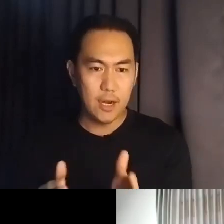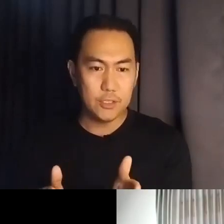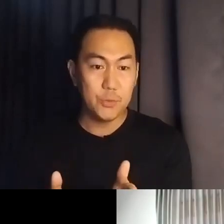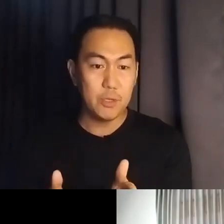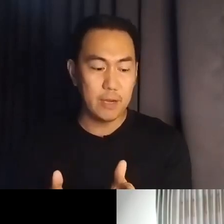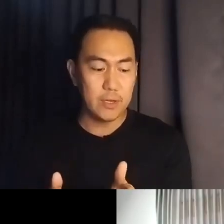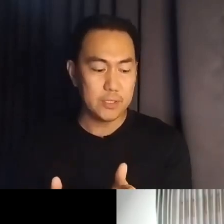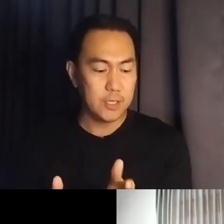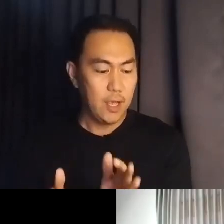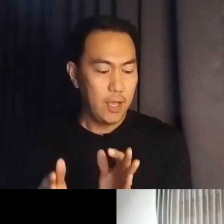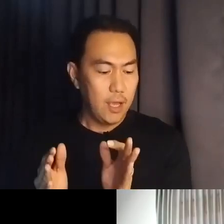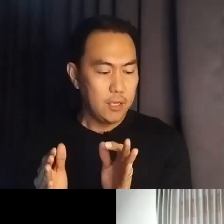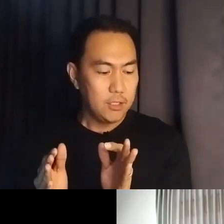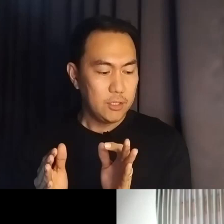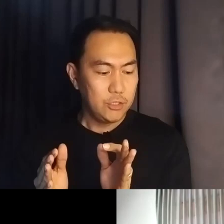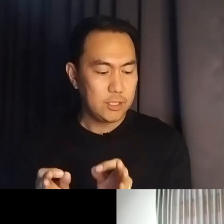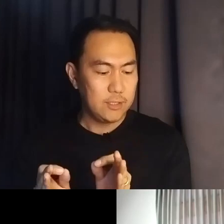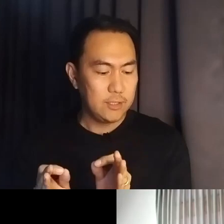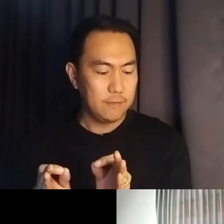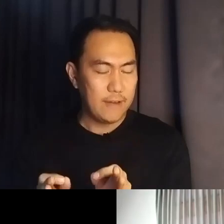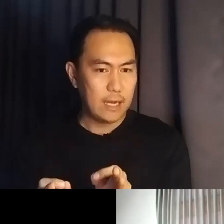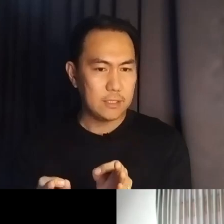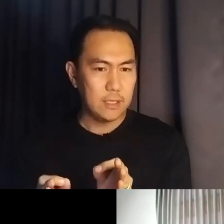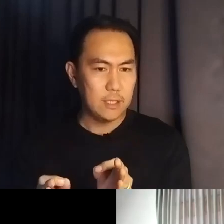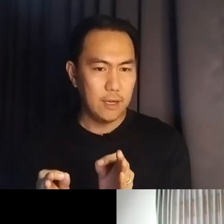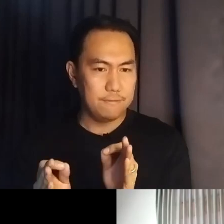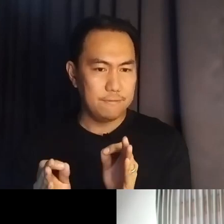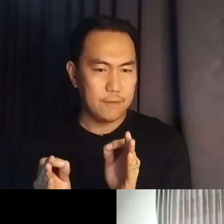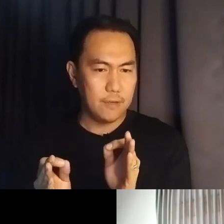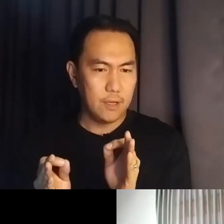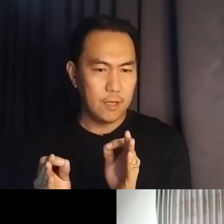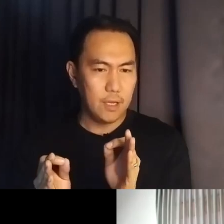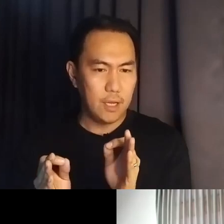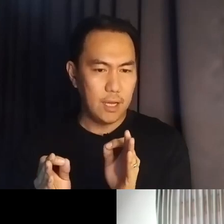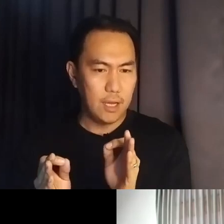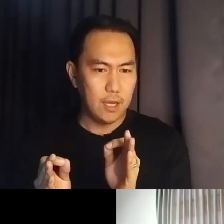and other duty bearers, just the fact of